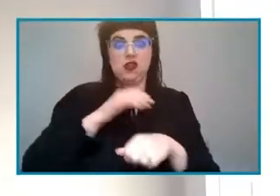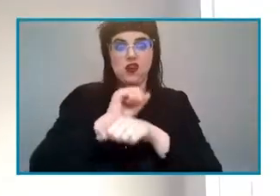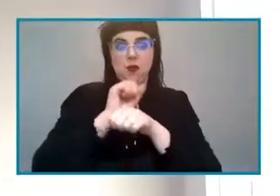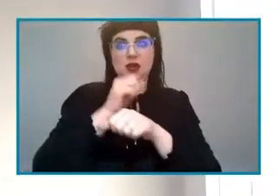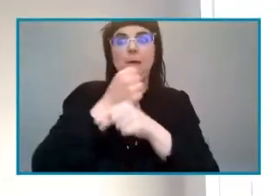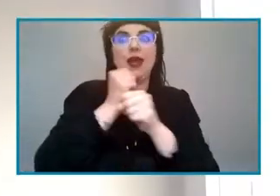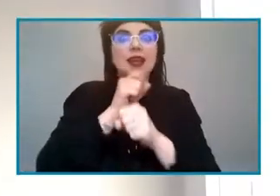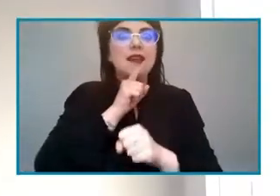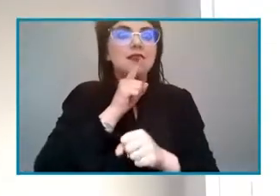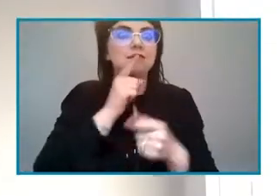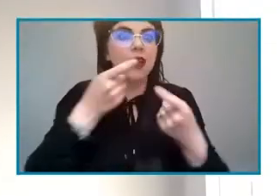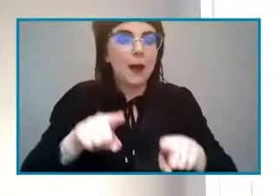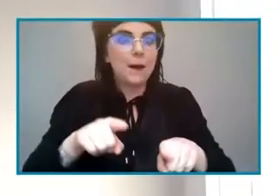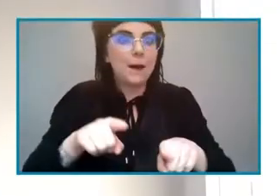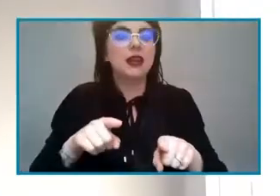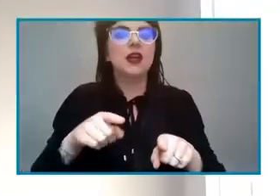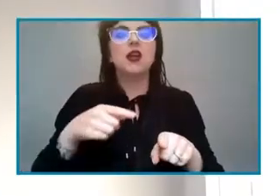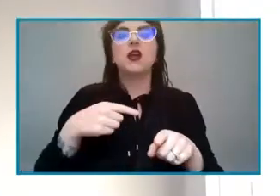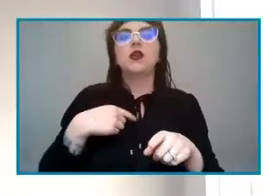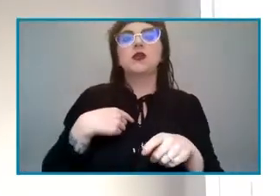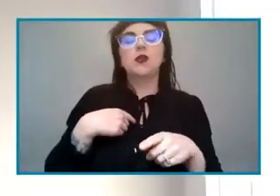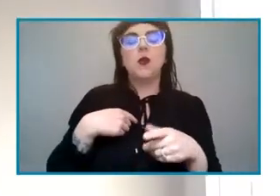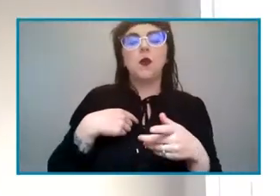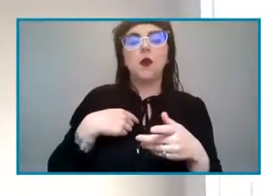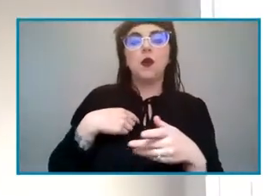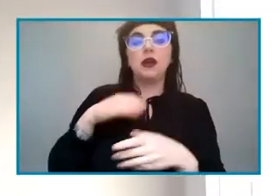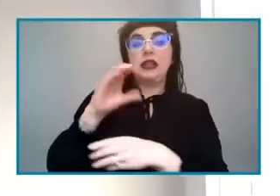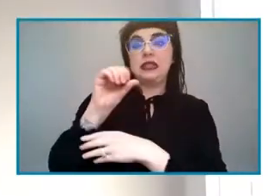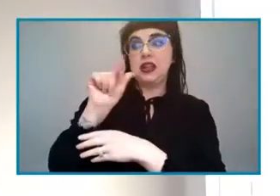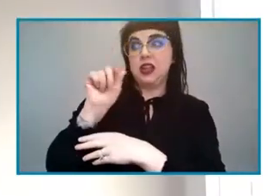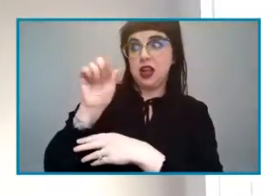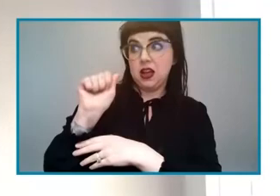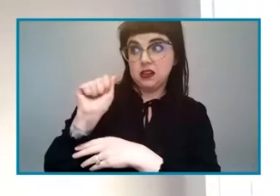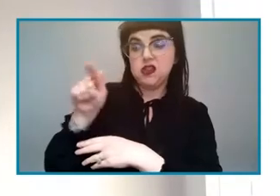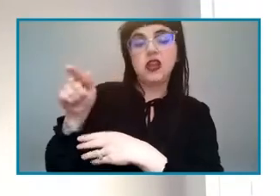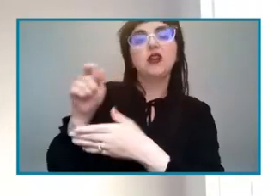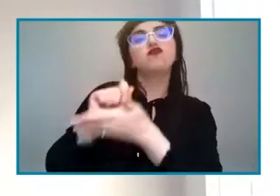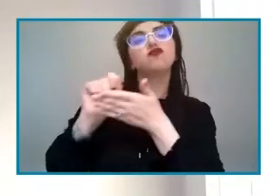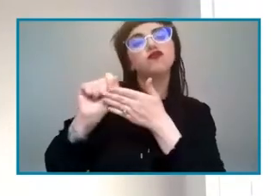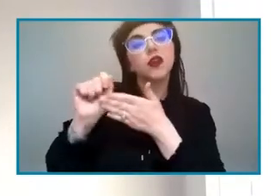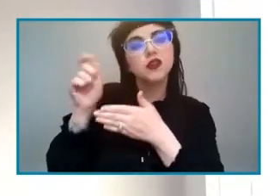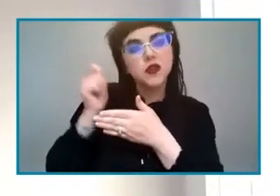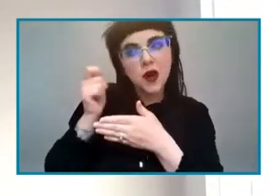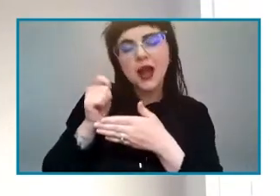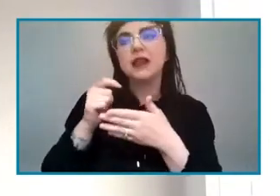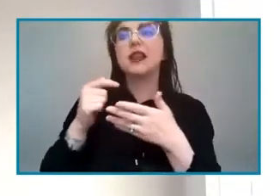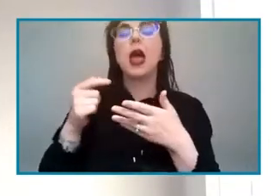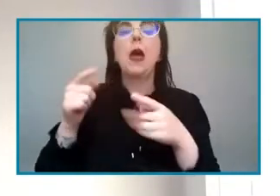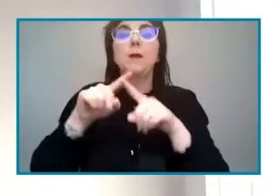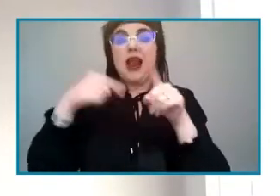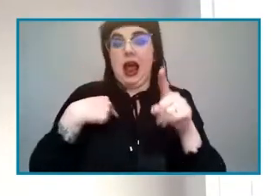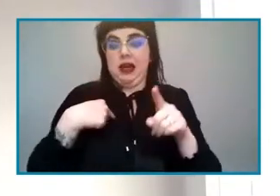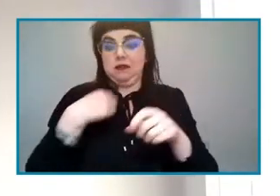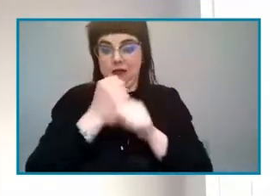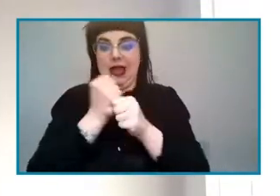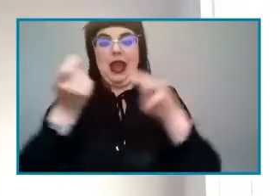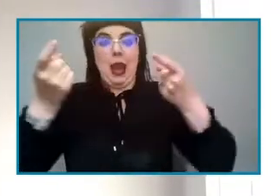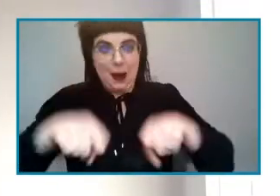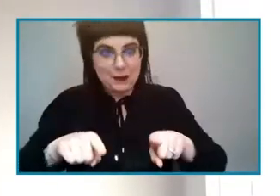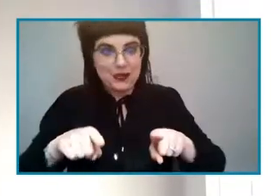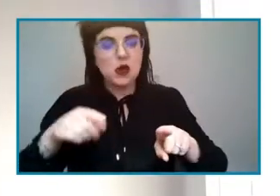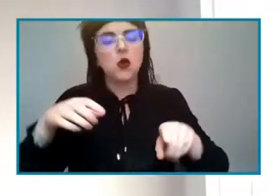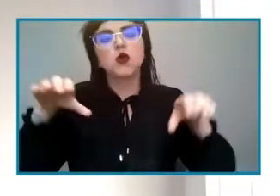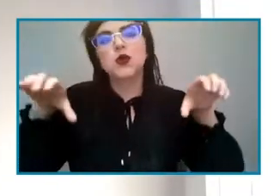ideas and write the grants and all of that, and then I make it happen. So doing is more my